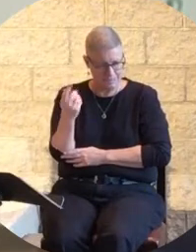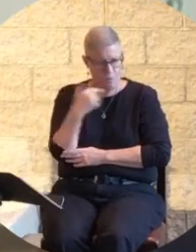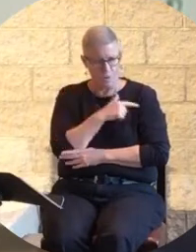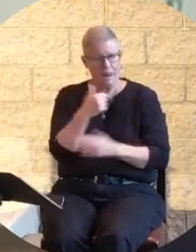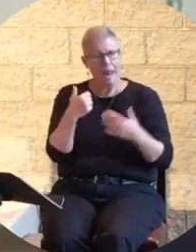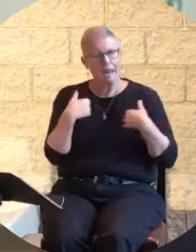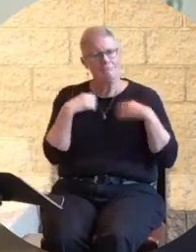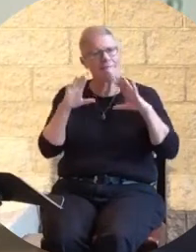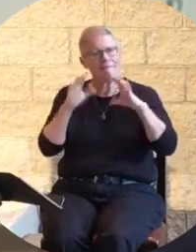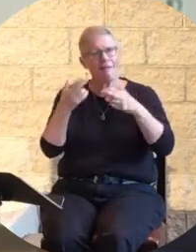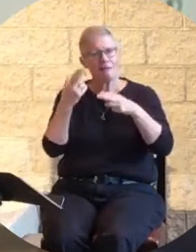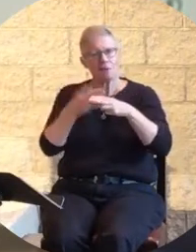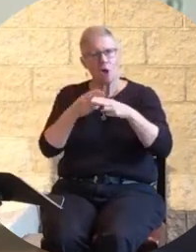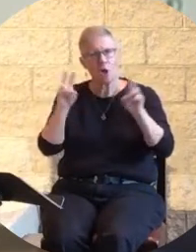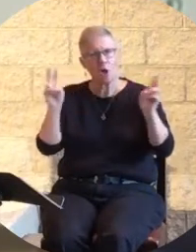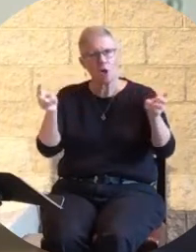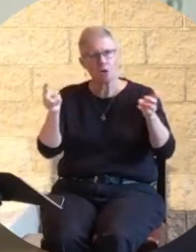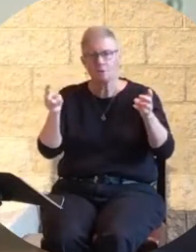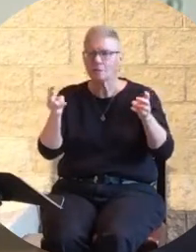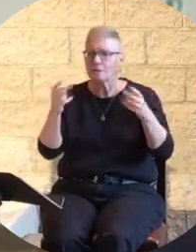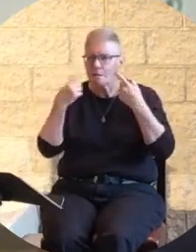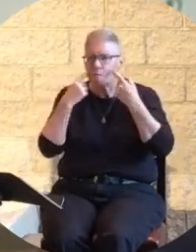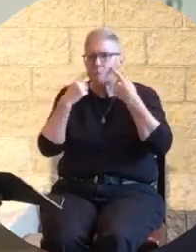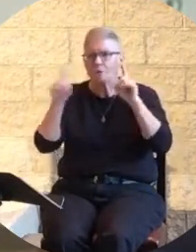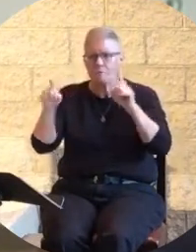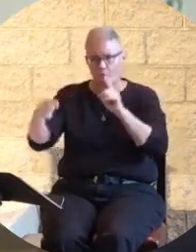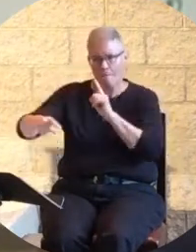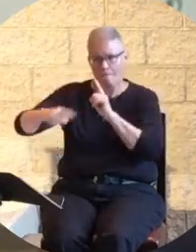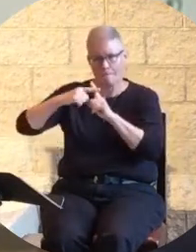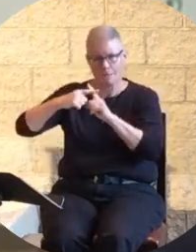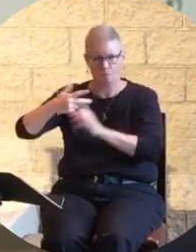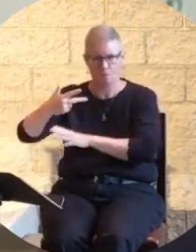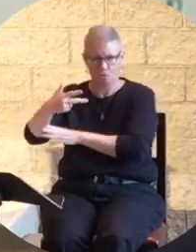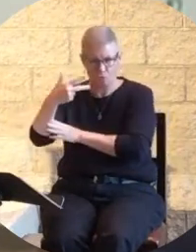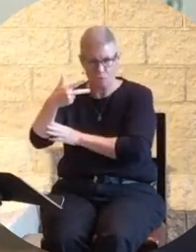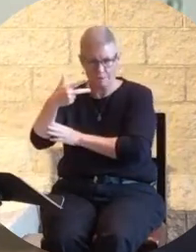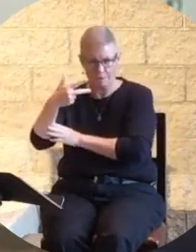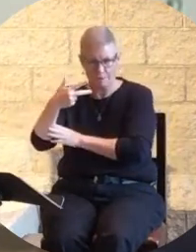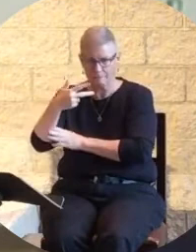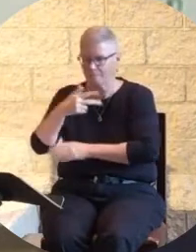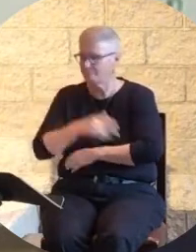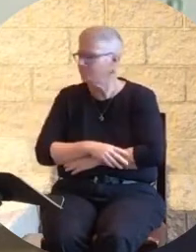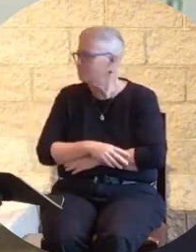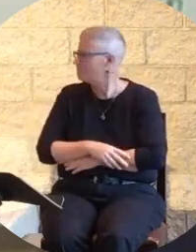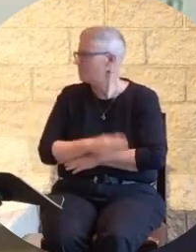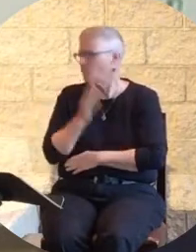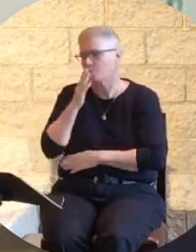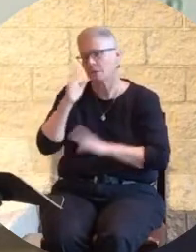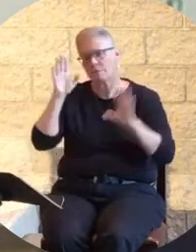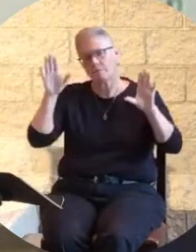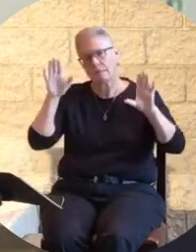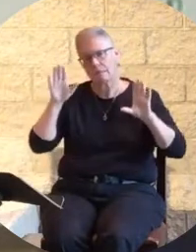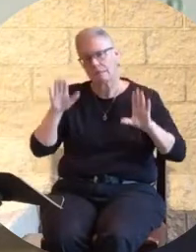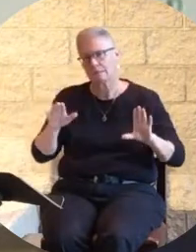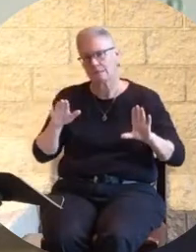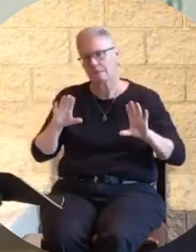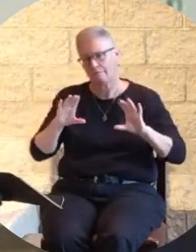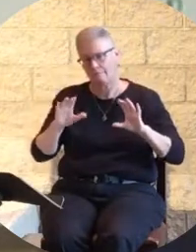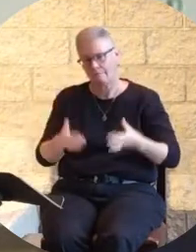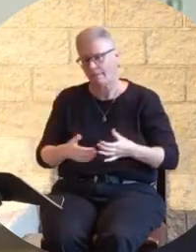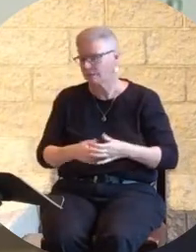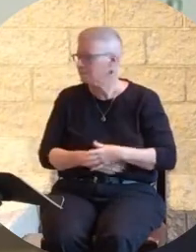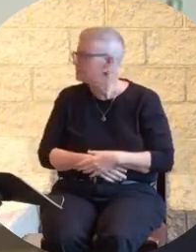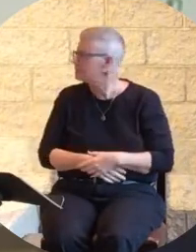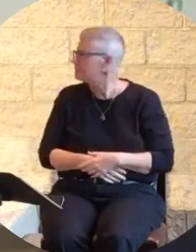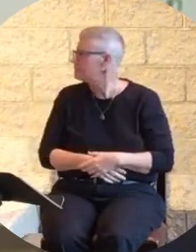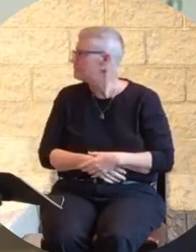class. Kevin Hudala and Lisa Herklotz are going to be teaching that. It's going to be fantastic. And we